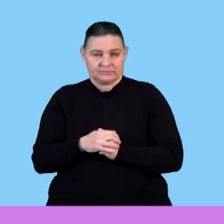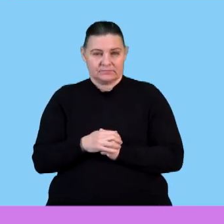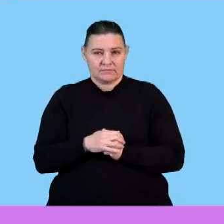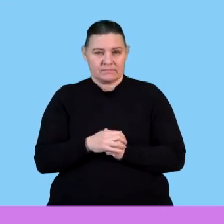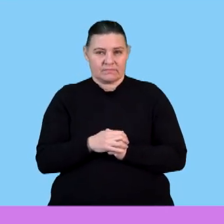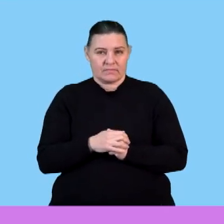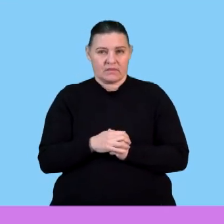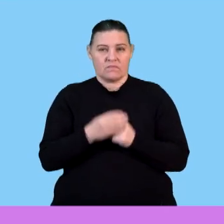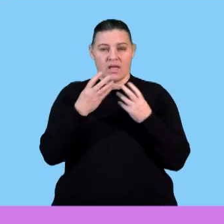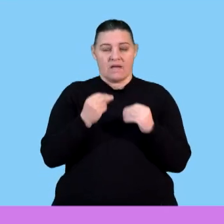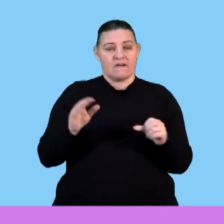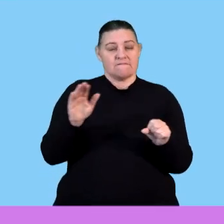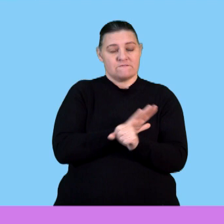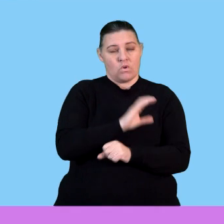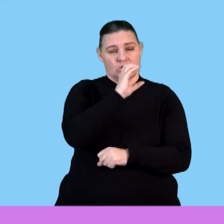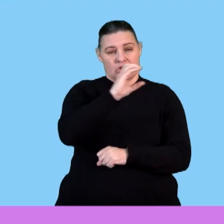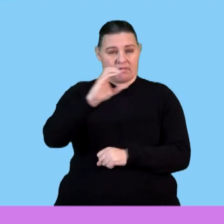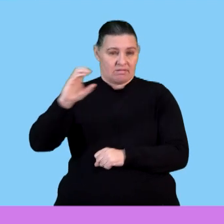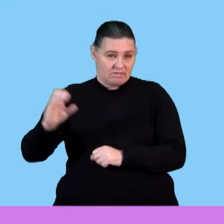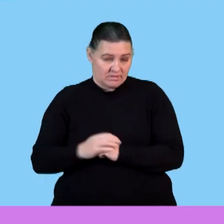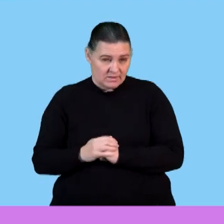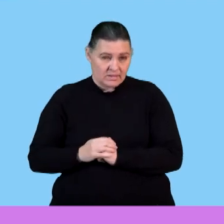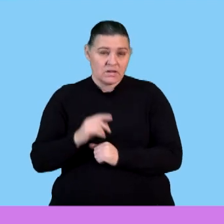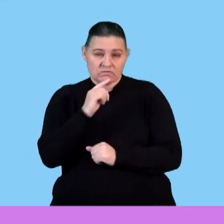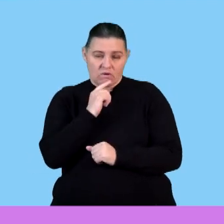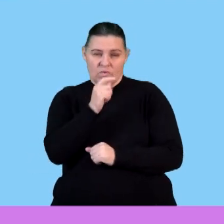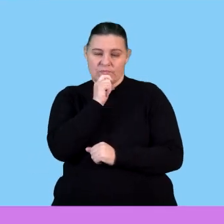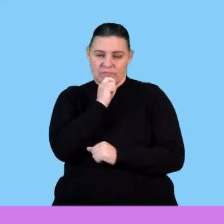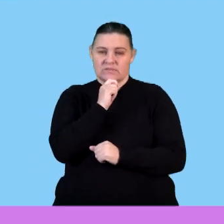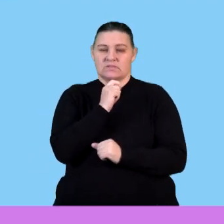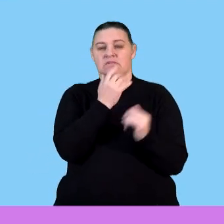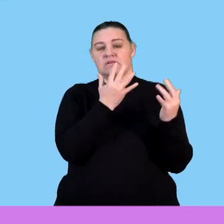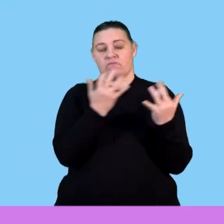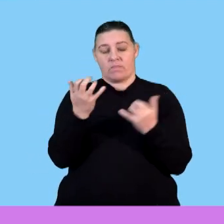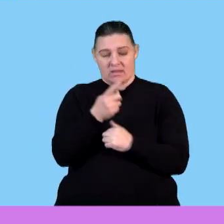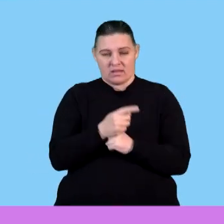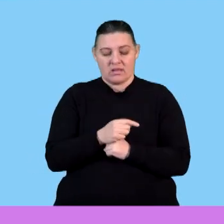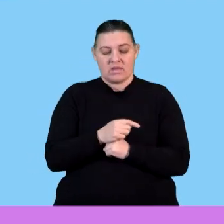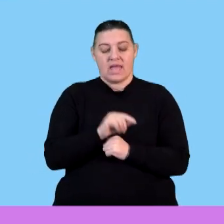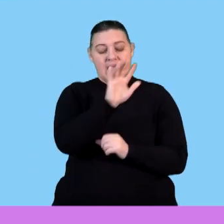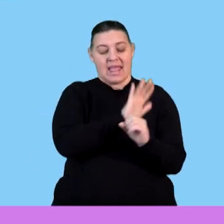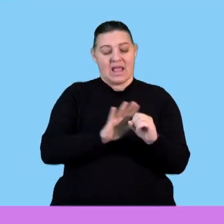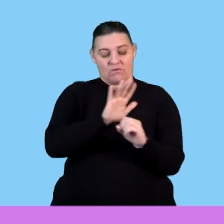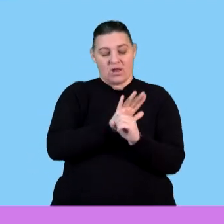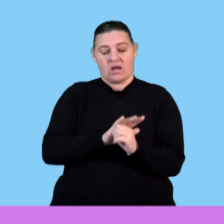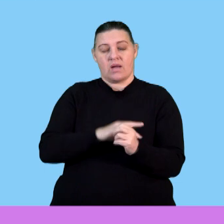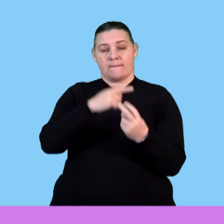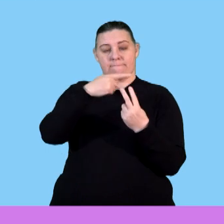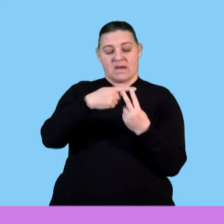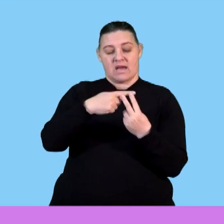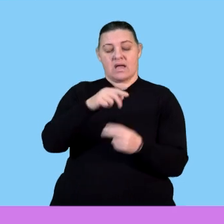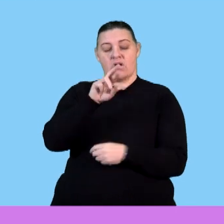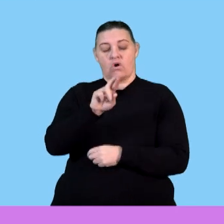previous question, we've already worked out the diameter. The diameter was 6. 6 divided by 2, here I get